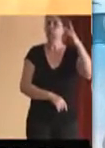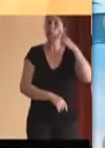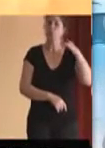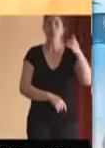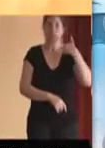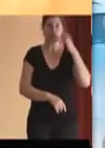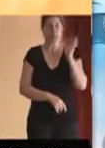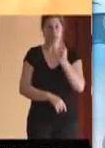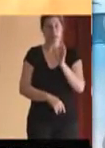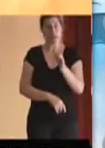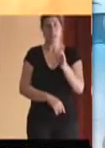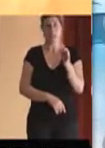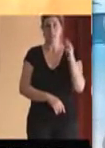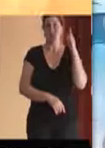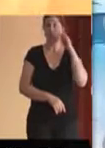3 weeks,